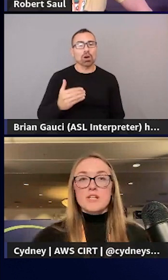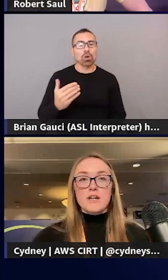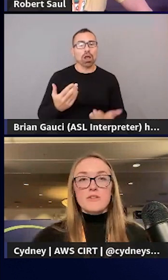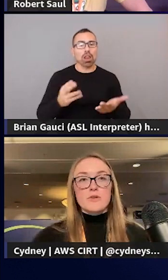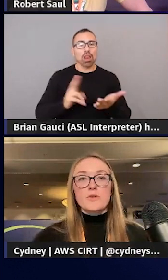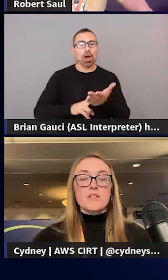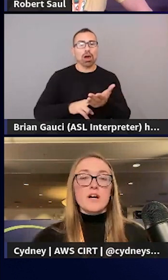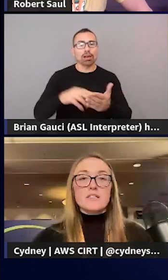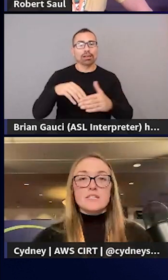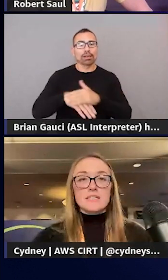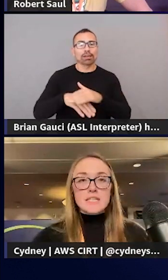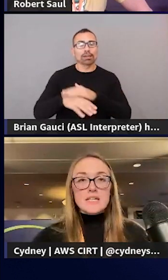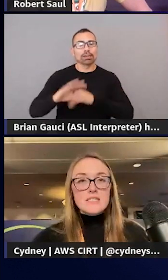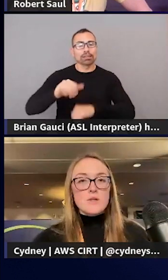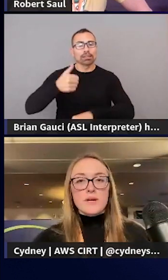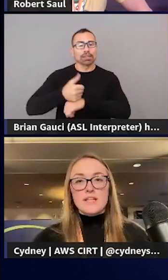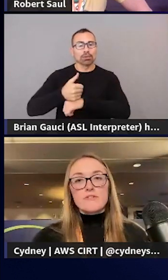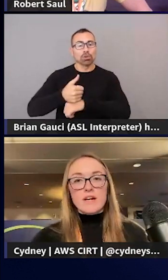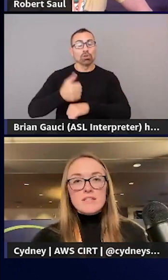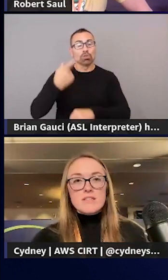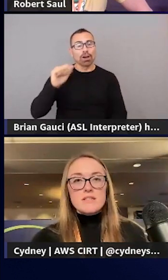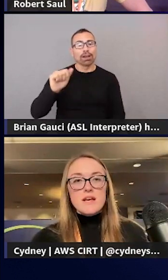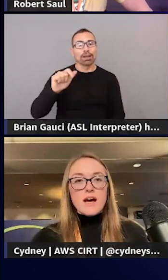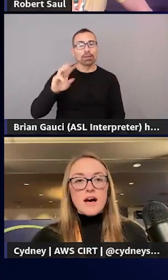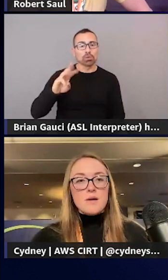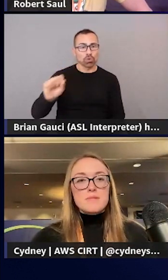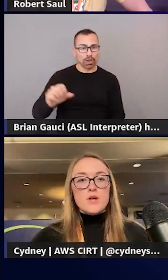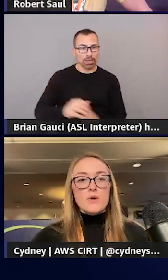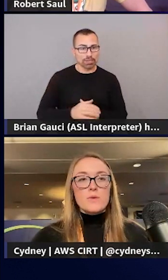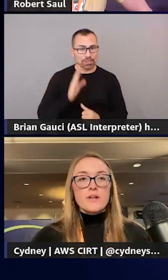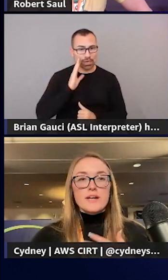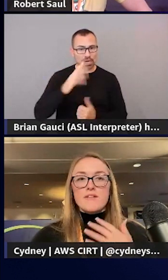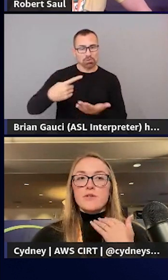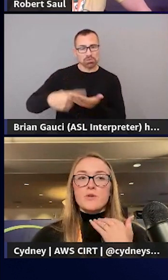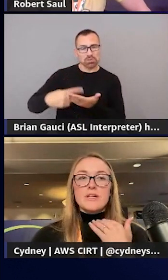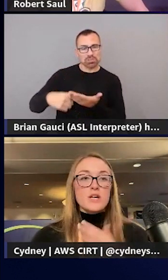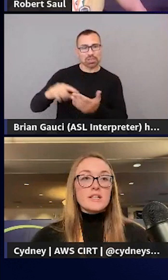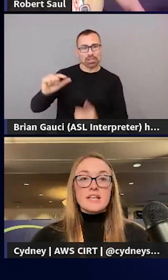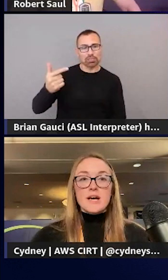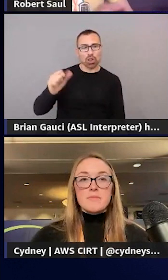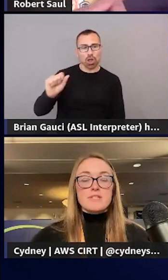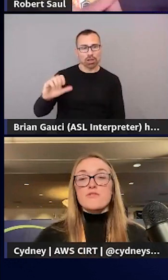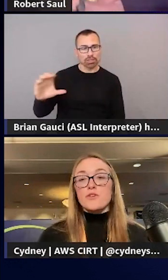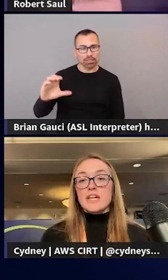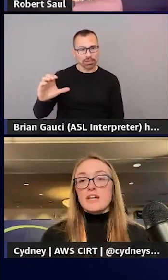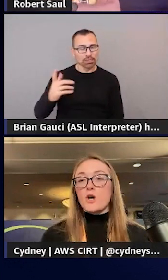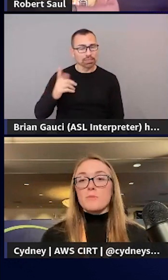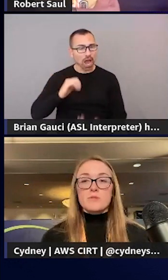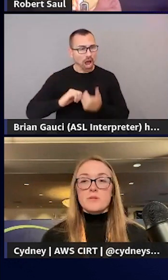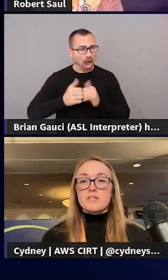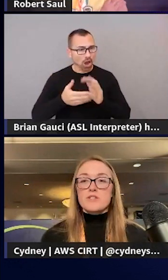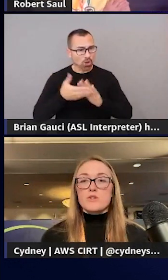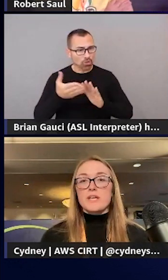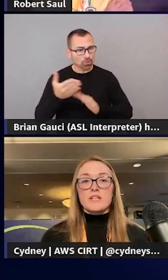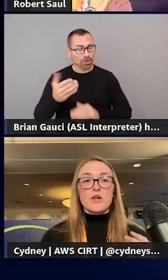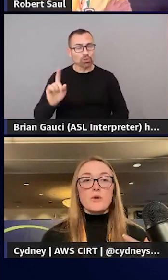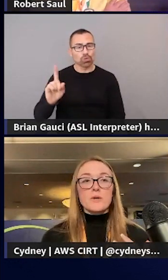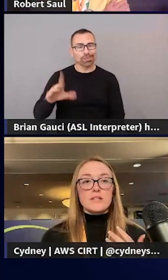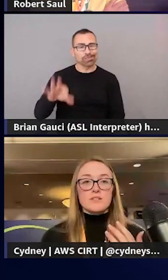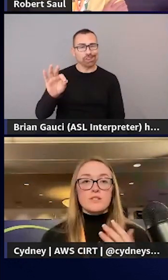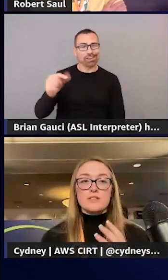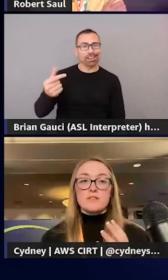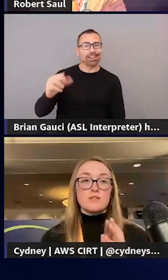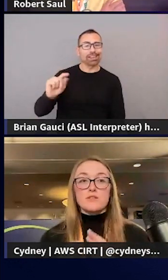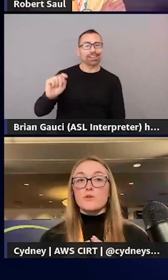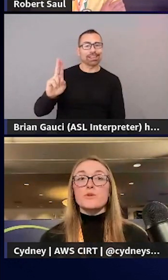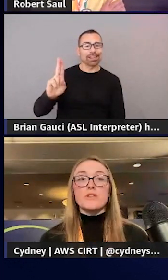going to talk through the logs that it does, the way that it runs. So it's on GitHub. It's free, open source. You can go